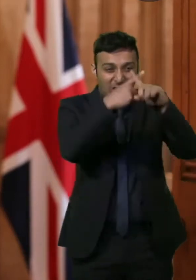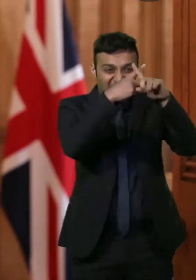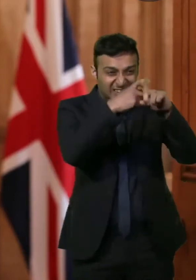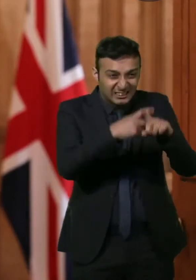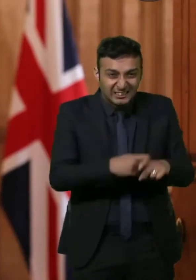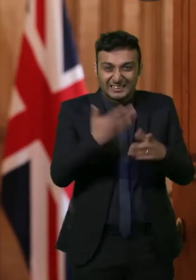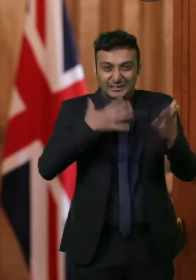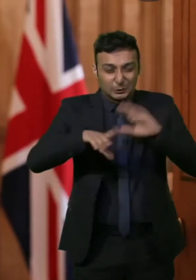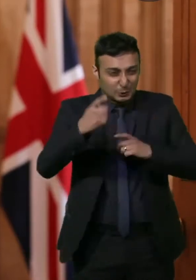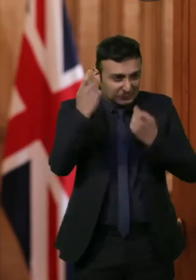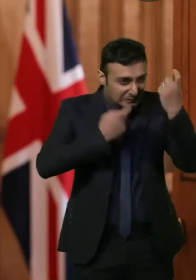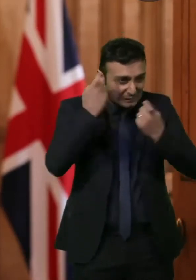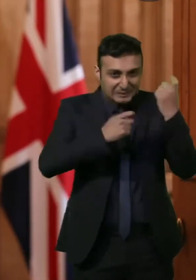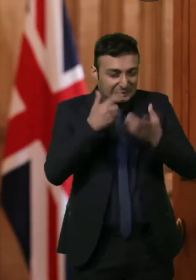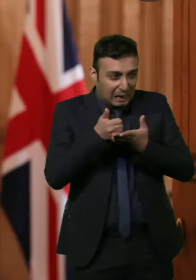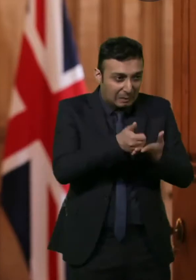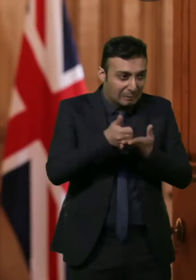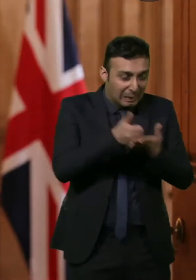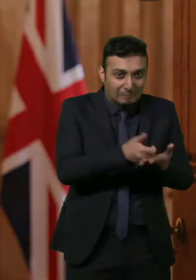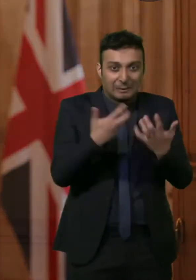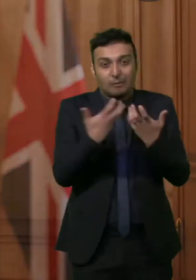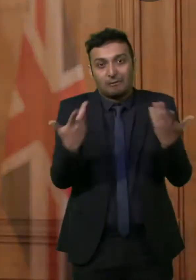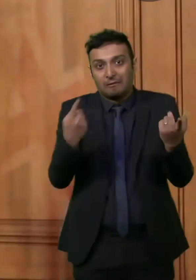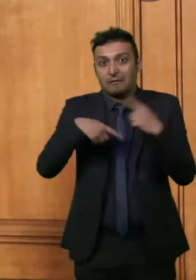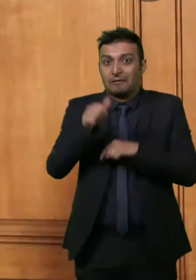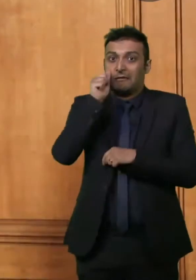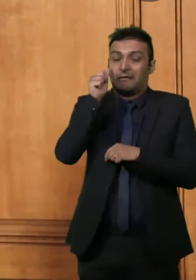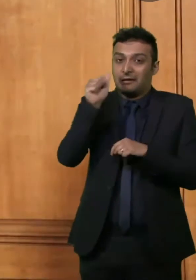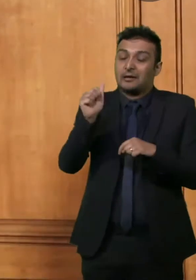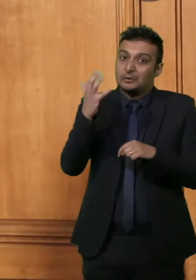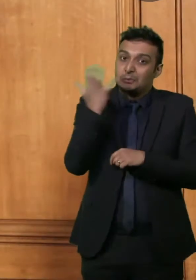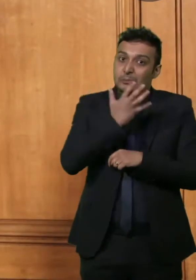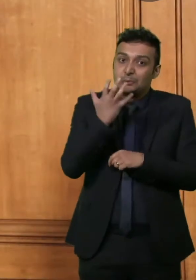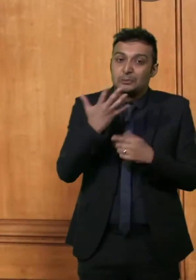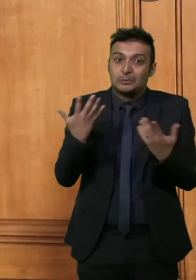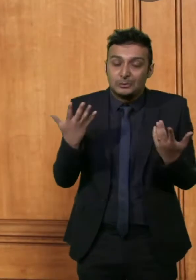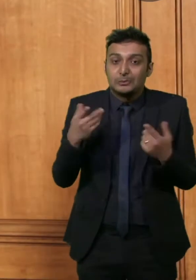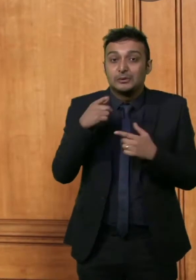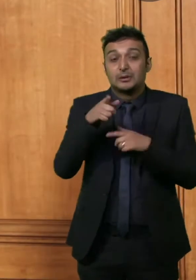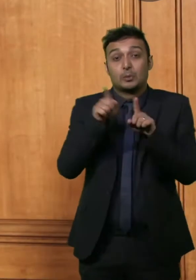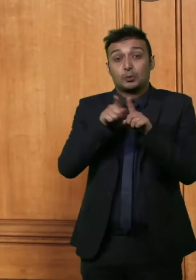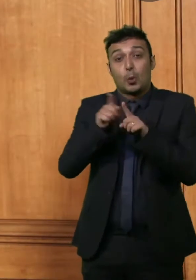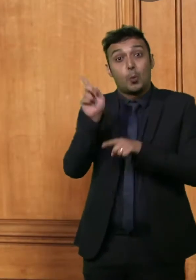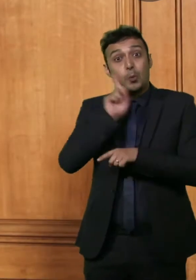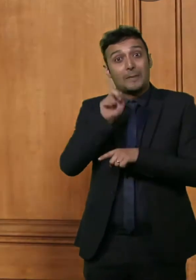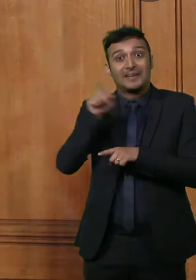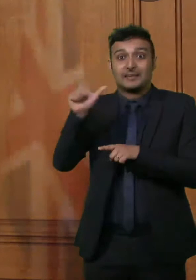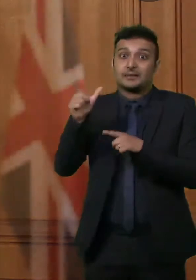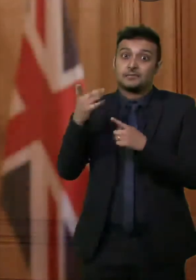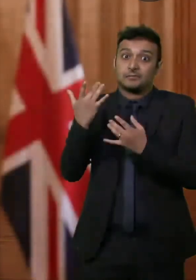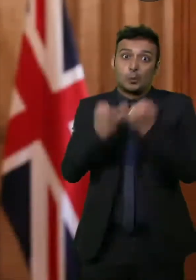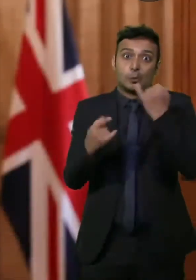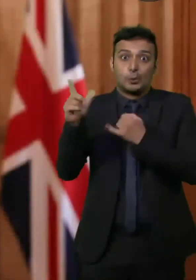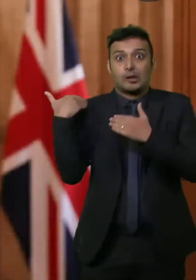the burden has disproportionately fallen on women, often holding down jobs and providing childcare at the same